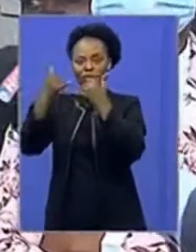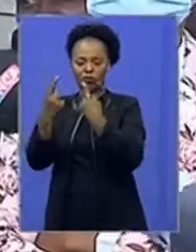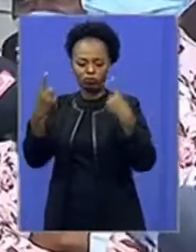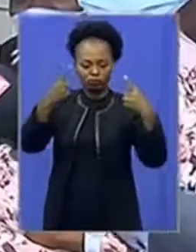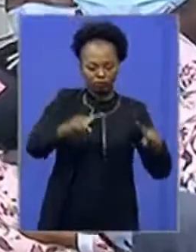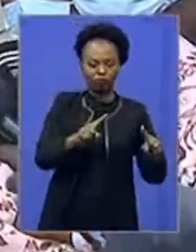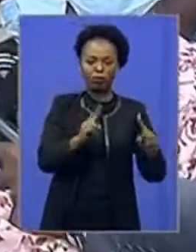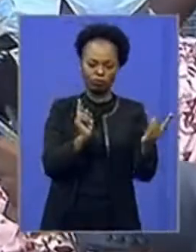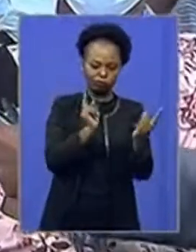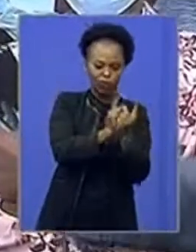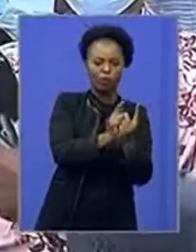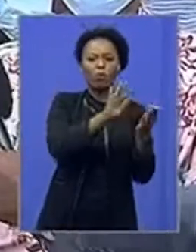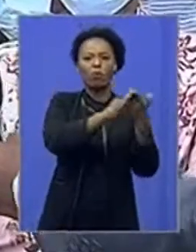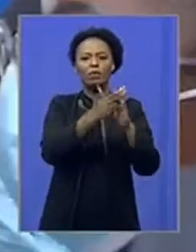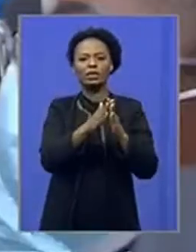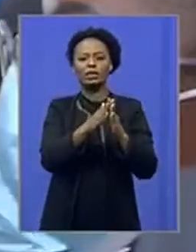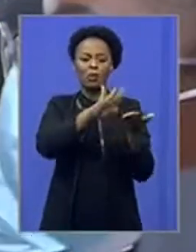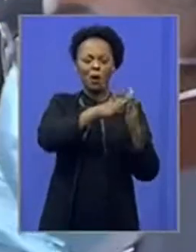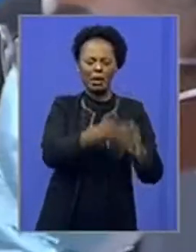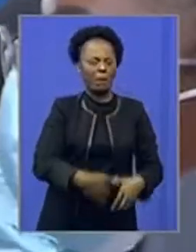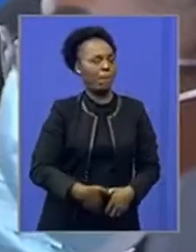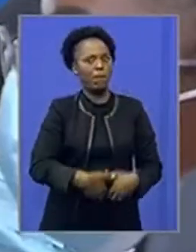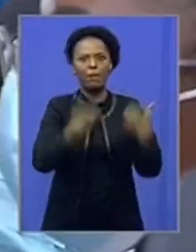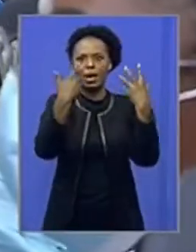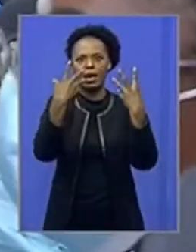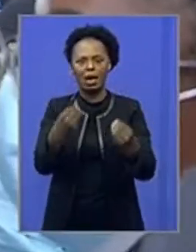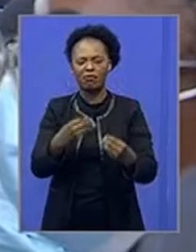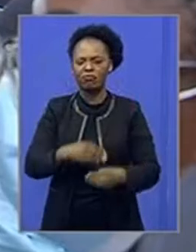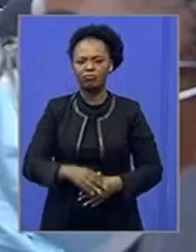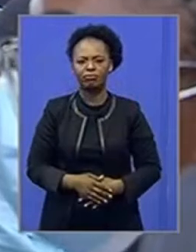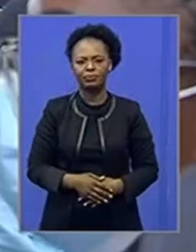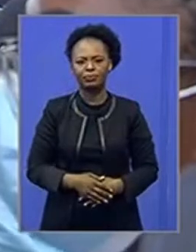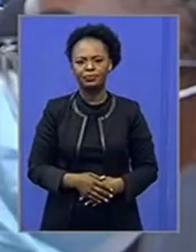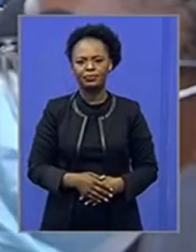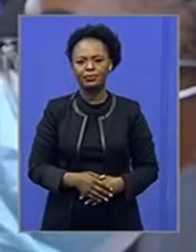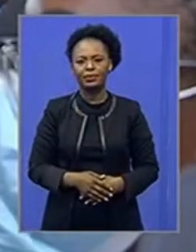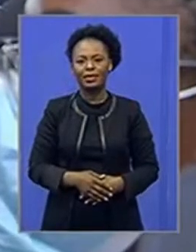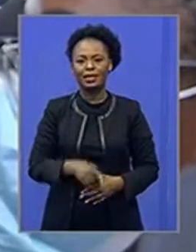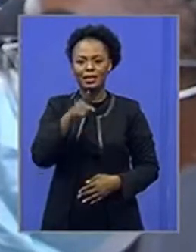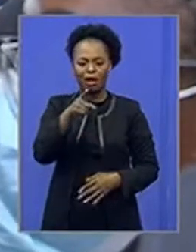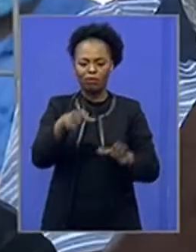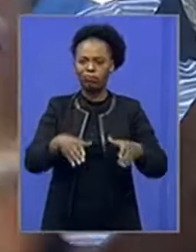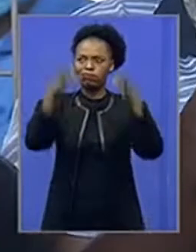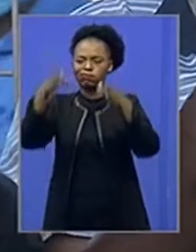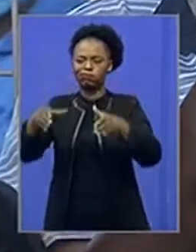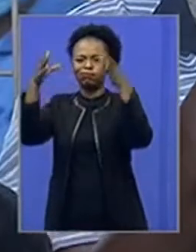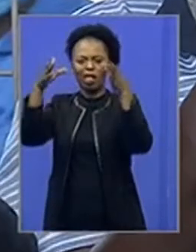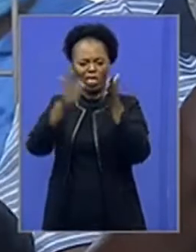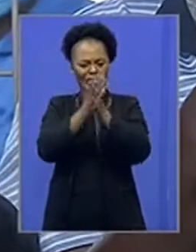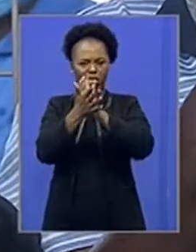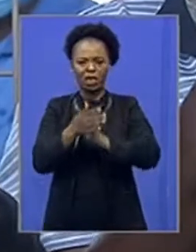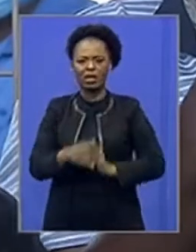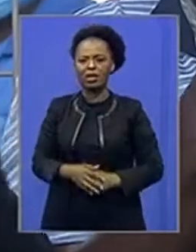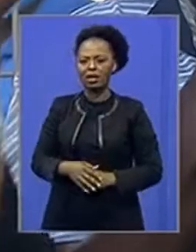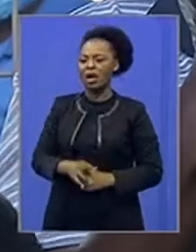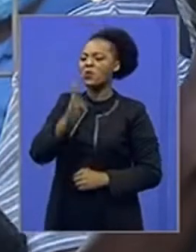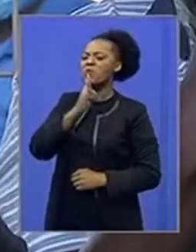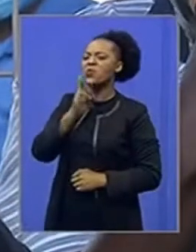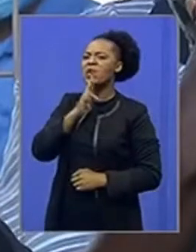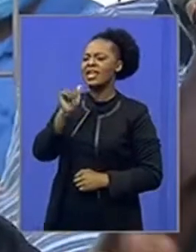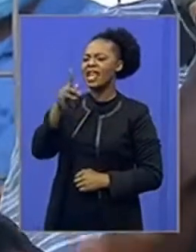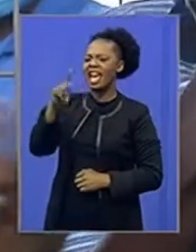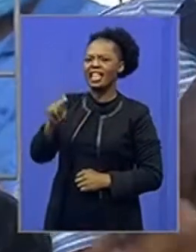fitlhetše badudi ba lebogale. Now they start to disconnect transformers that are working. So it became a confusion. The red ends now. It's coming to. They just